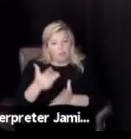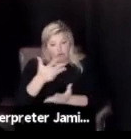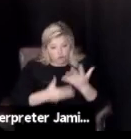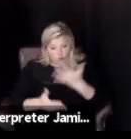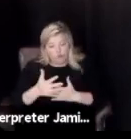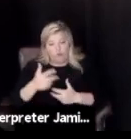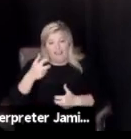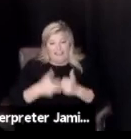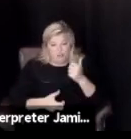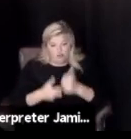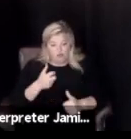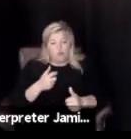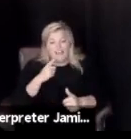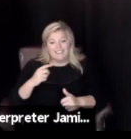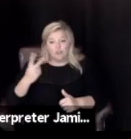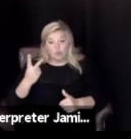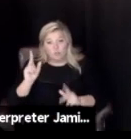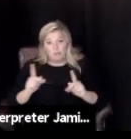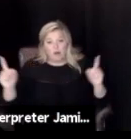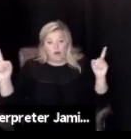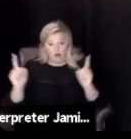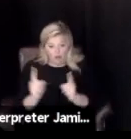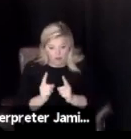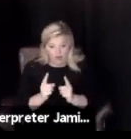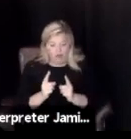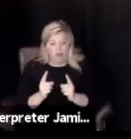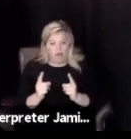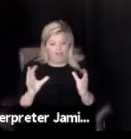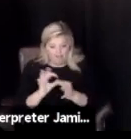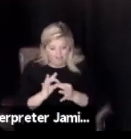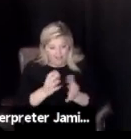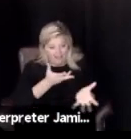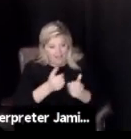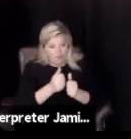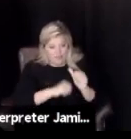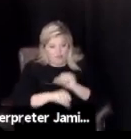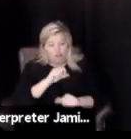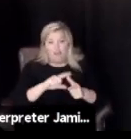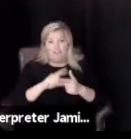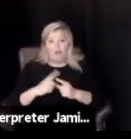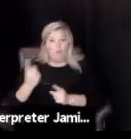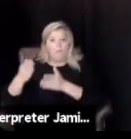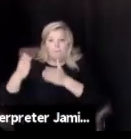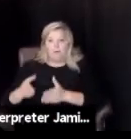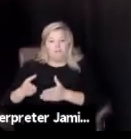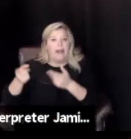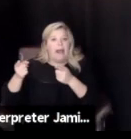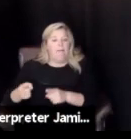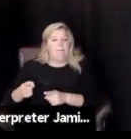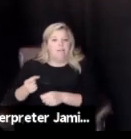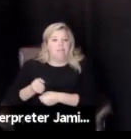people engage with one another, and one ends up being hurt,